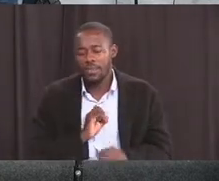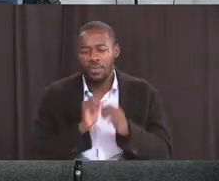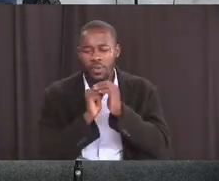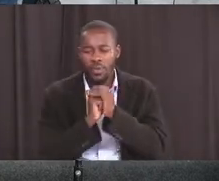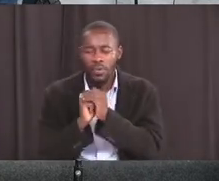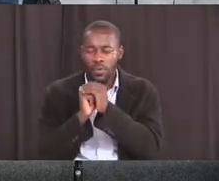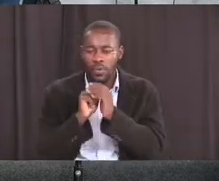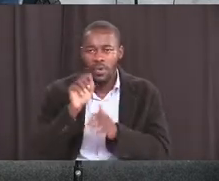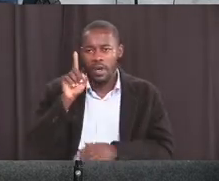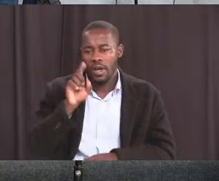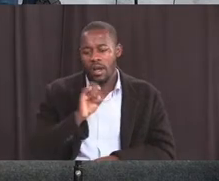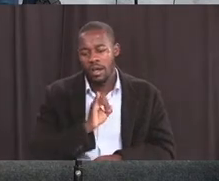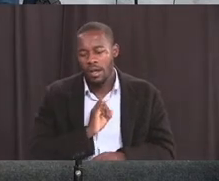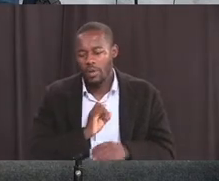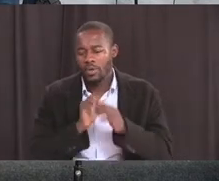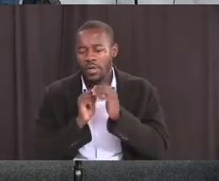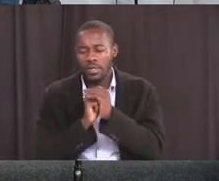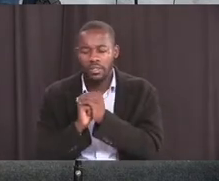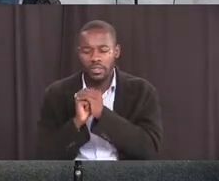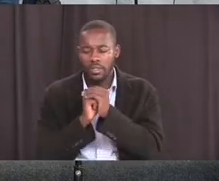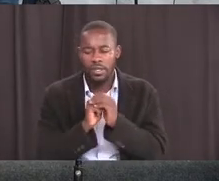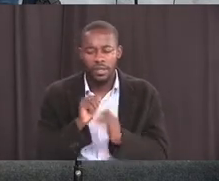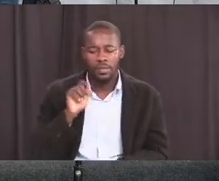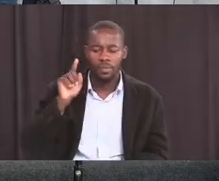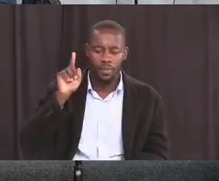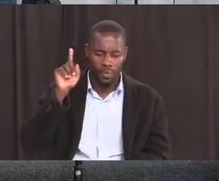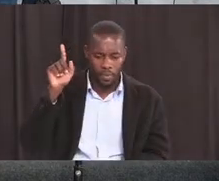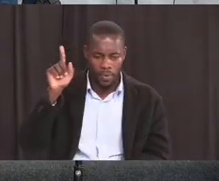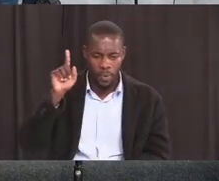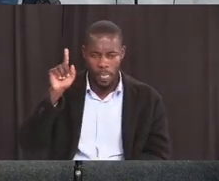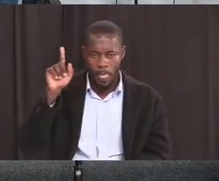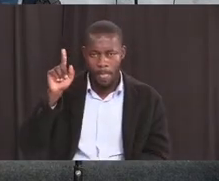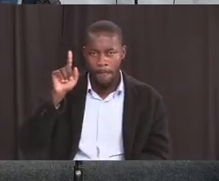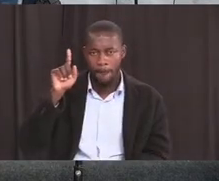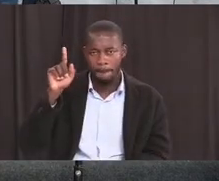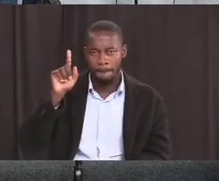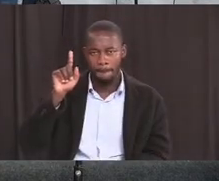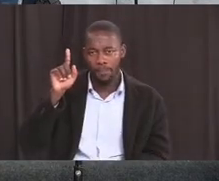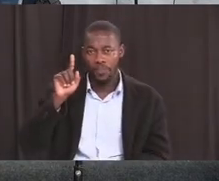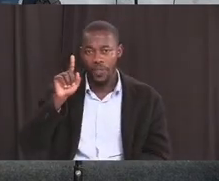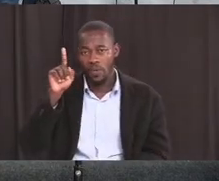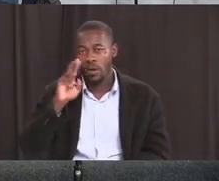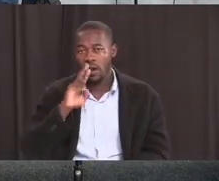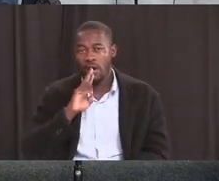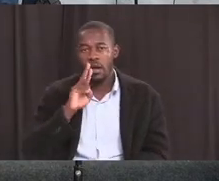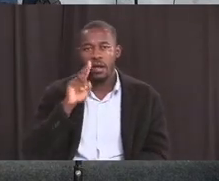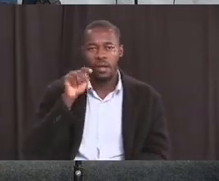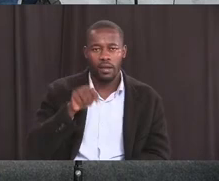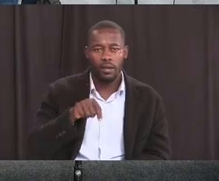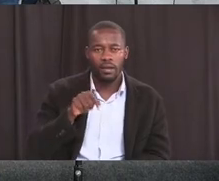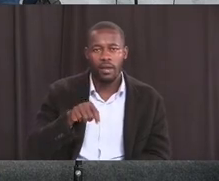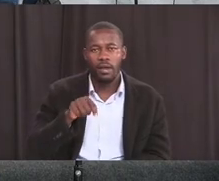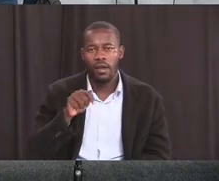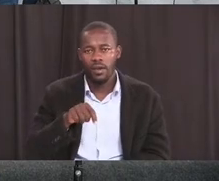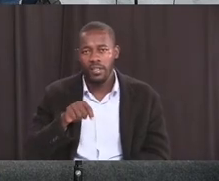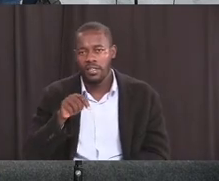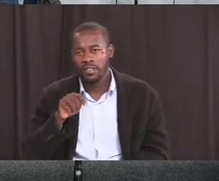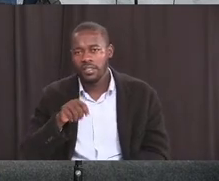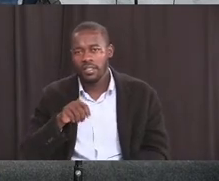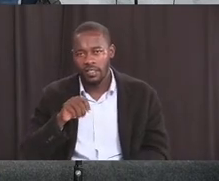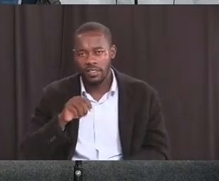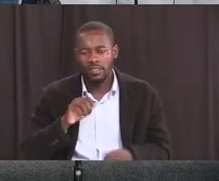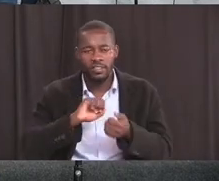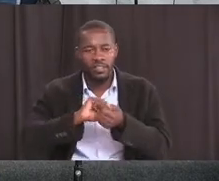you, I worship you. You are here,